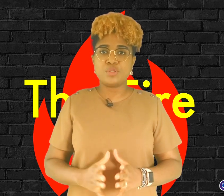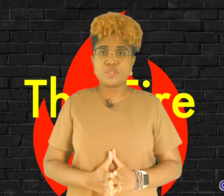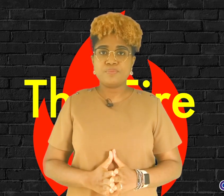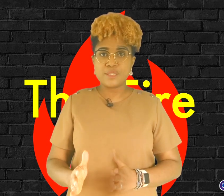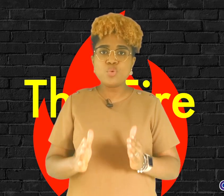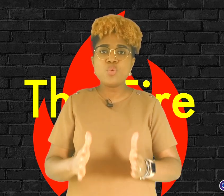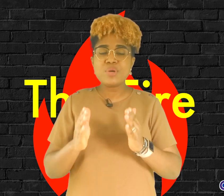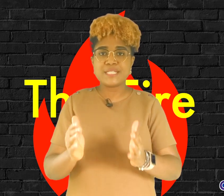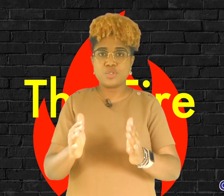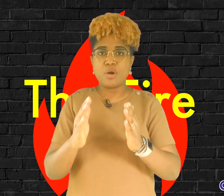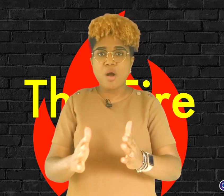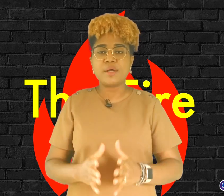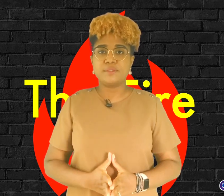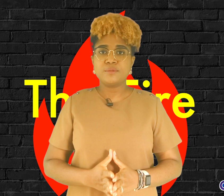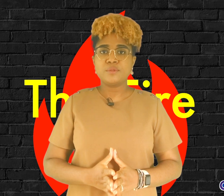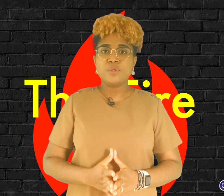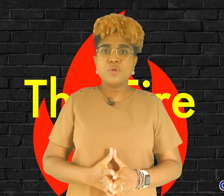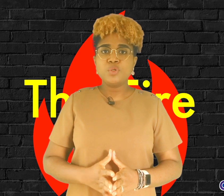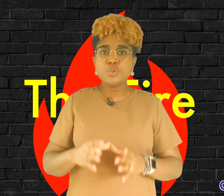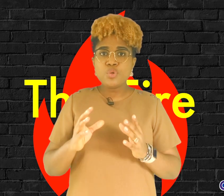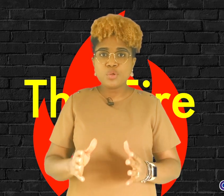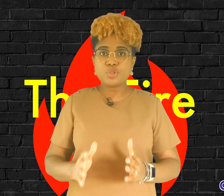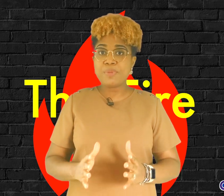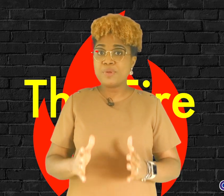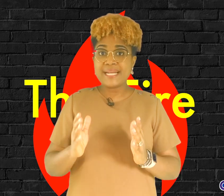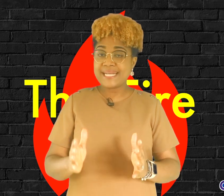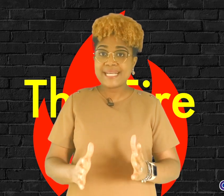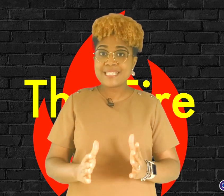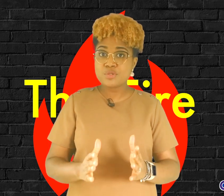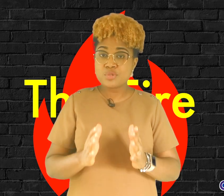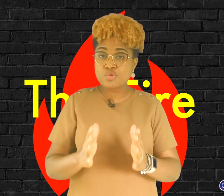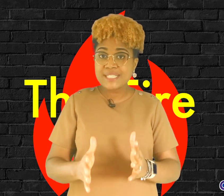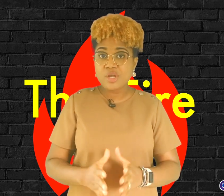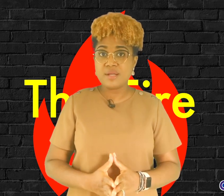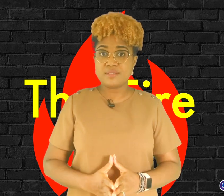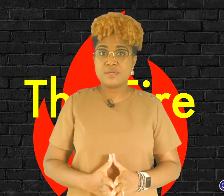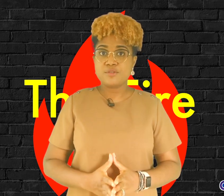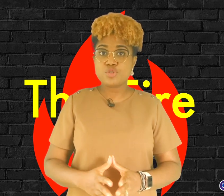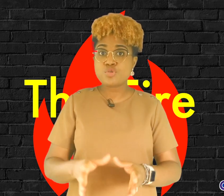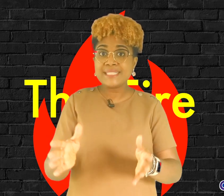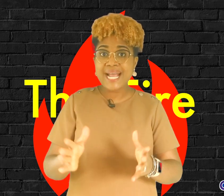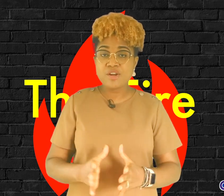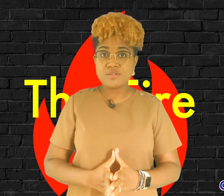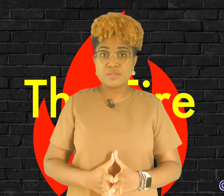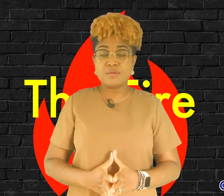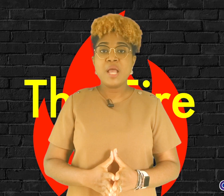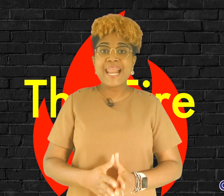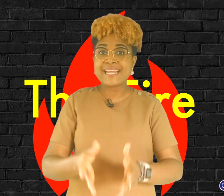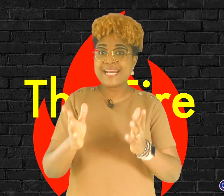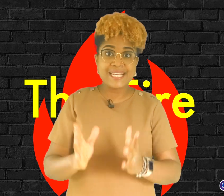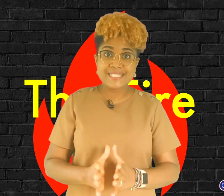of gods. Who is your God? You know, some people are dedicated to strange gods, strange